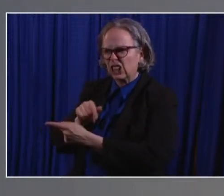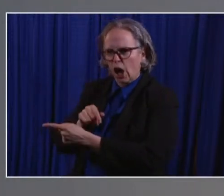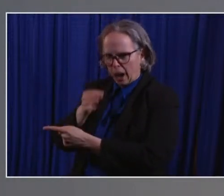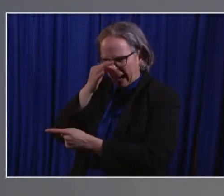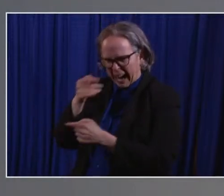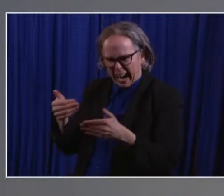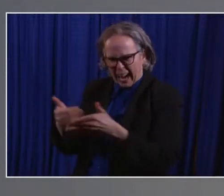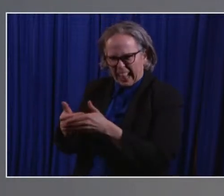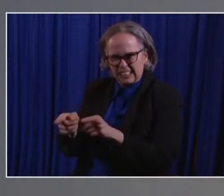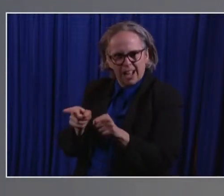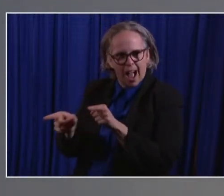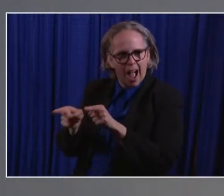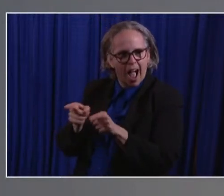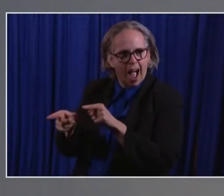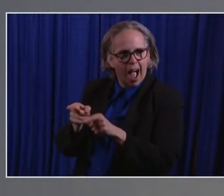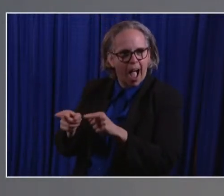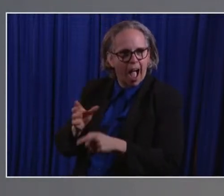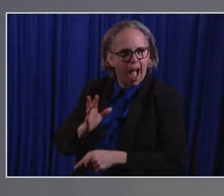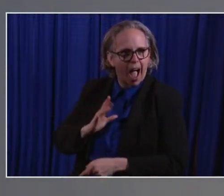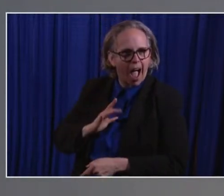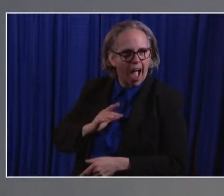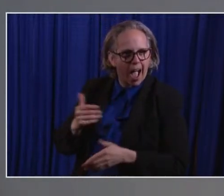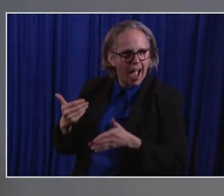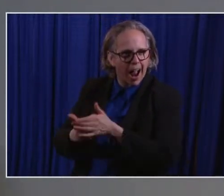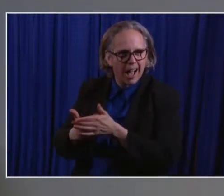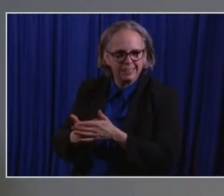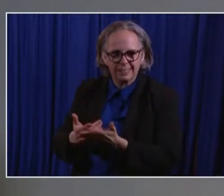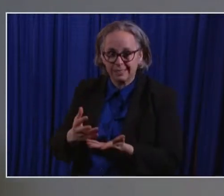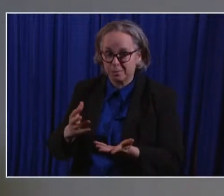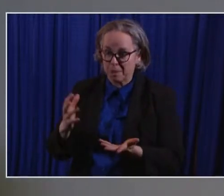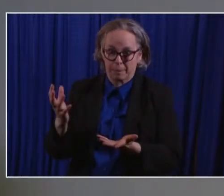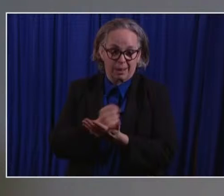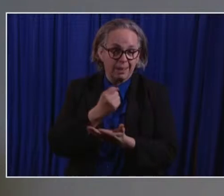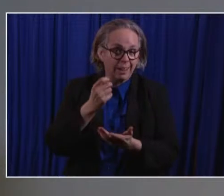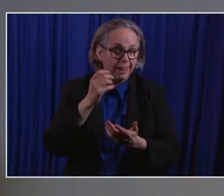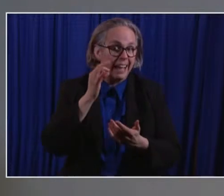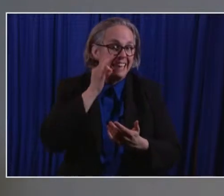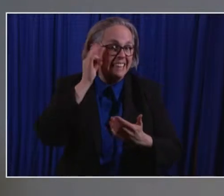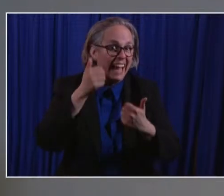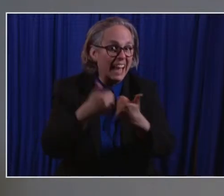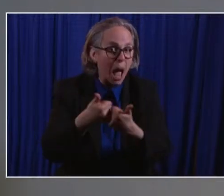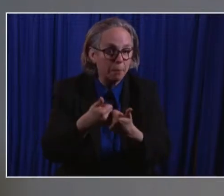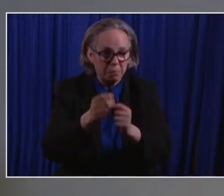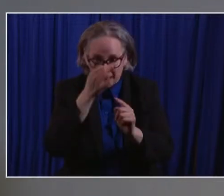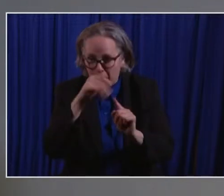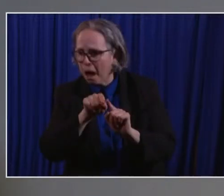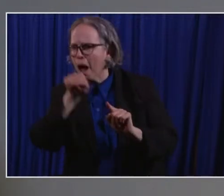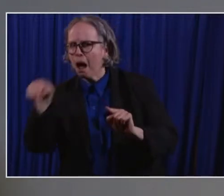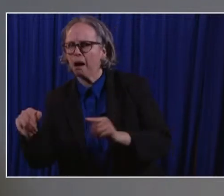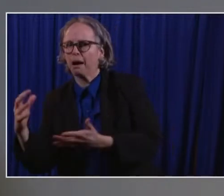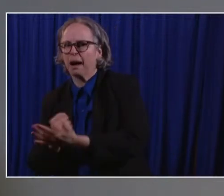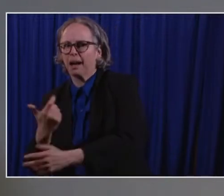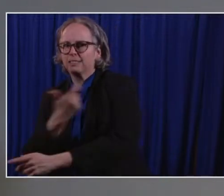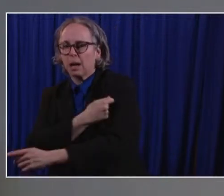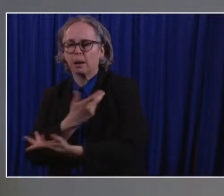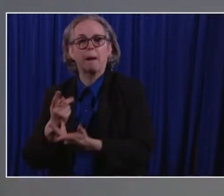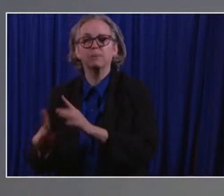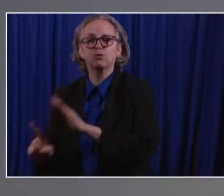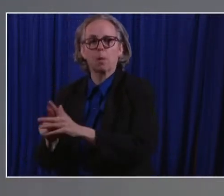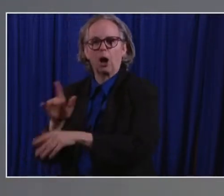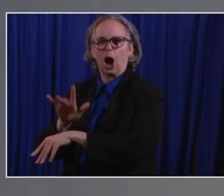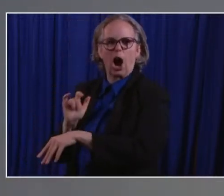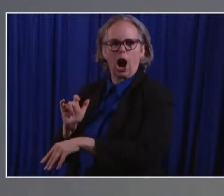to win the game. And so if you plan to catch that game this week, why not come down early and come to the Wolstein and get vaccinated? It's